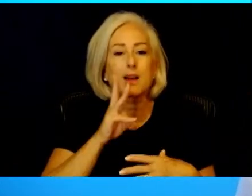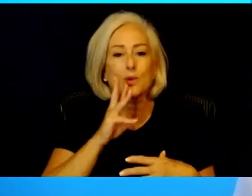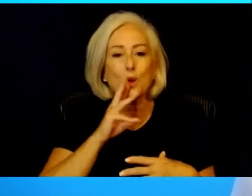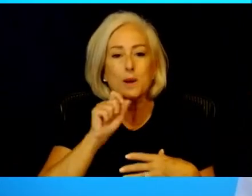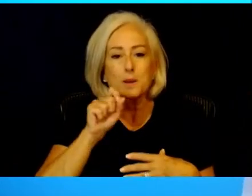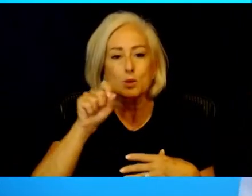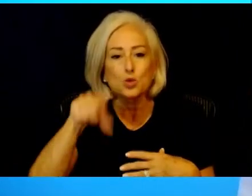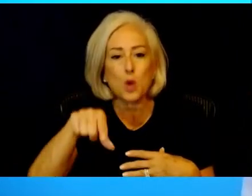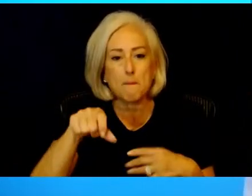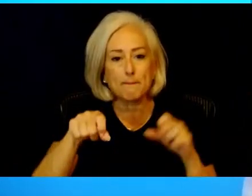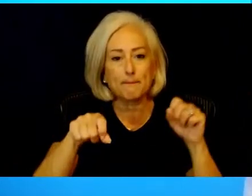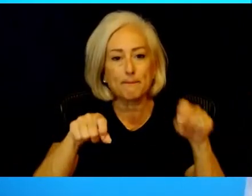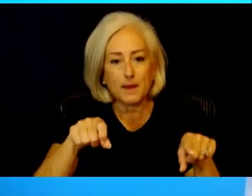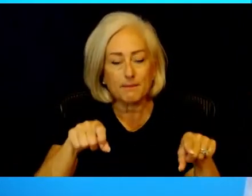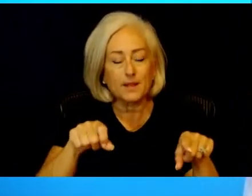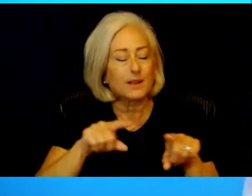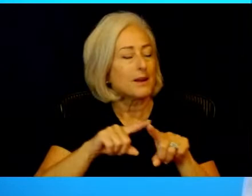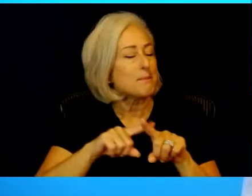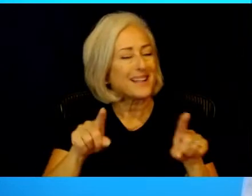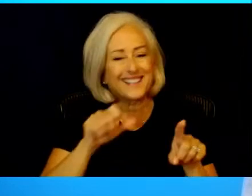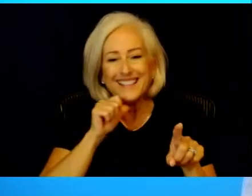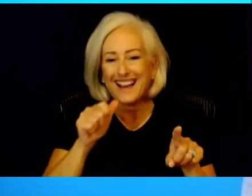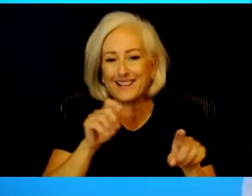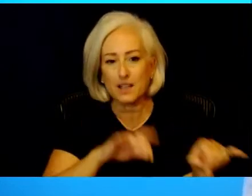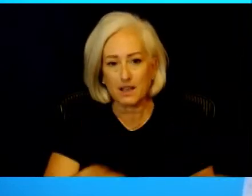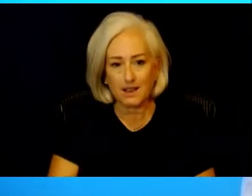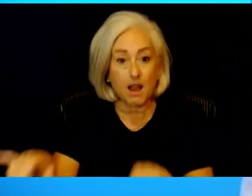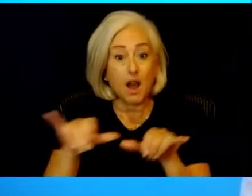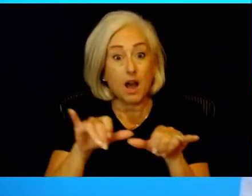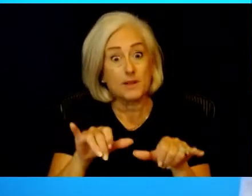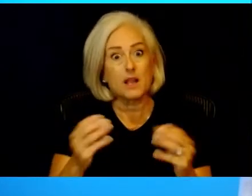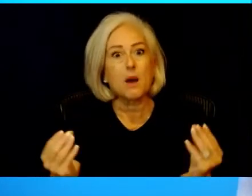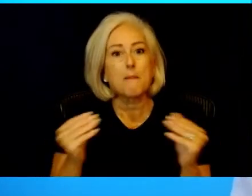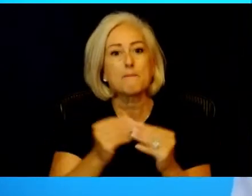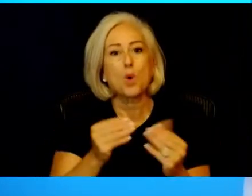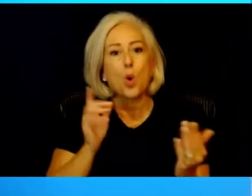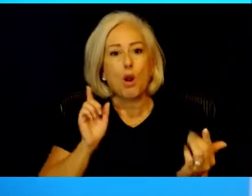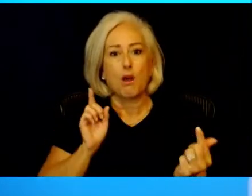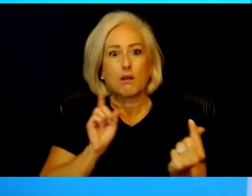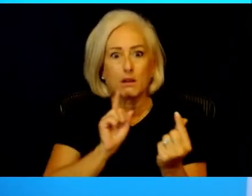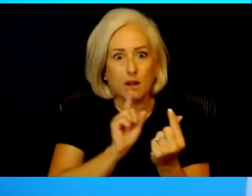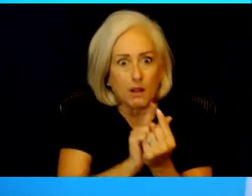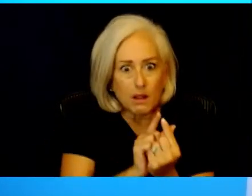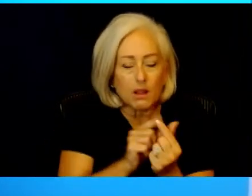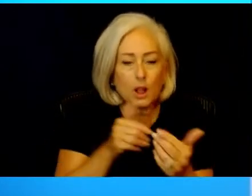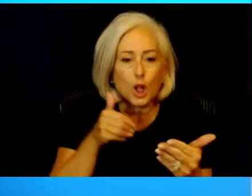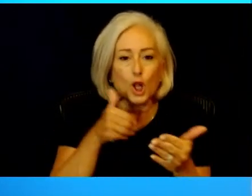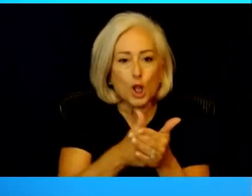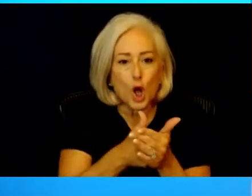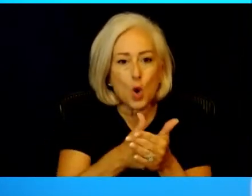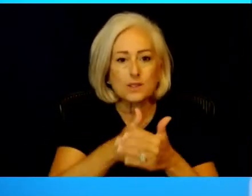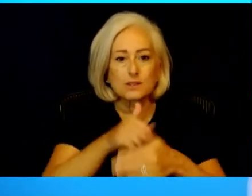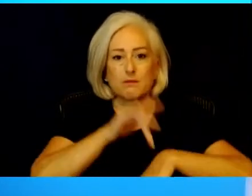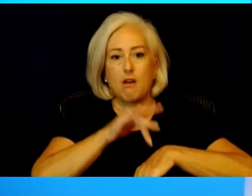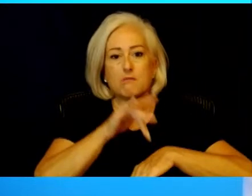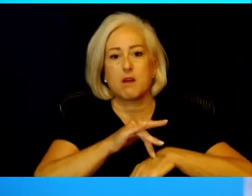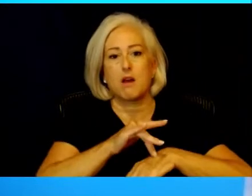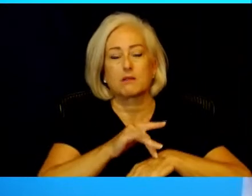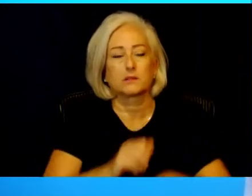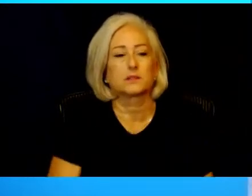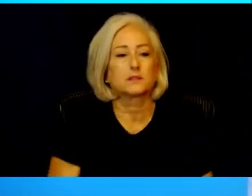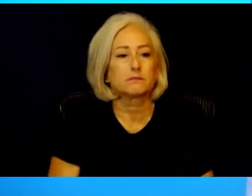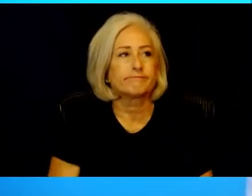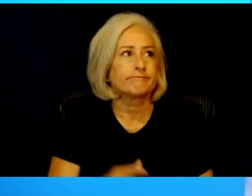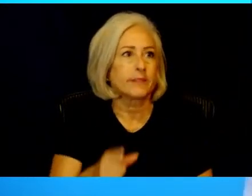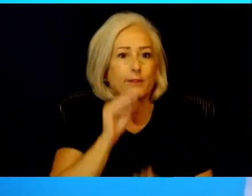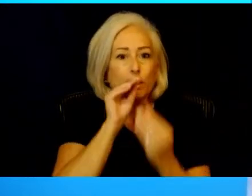close contact. So we are quite certain about that. Obviously, if you are having close contact with somebody, say kissing